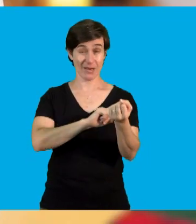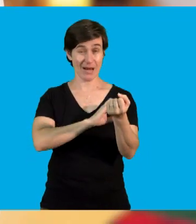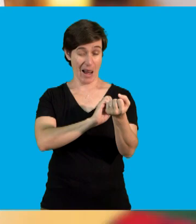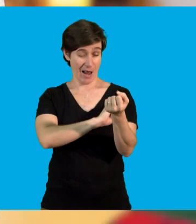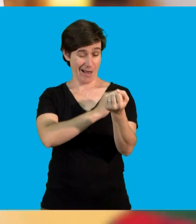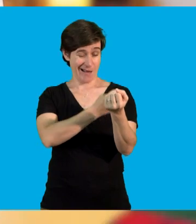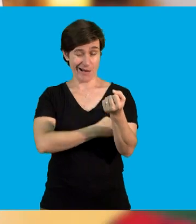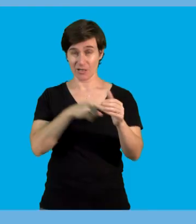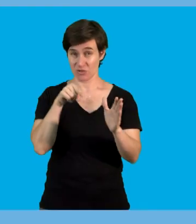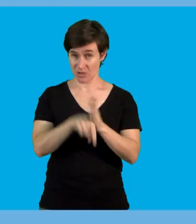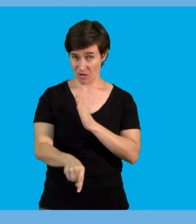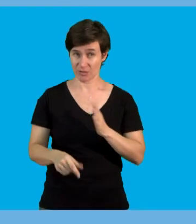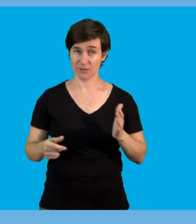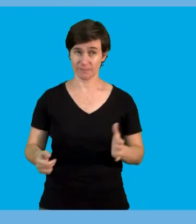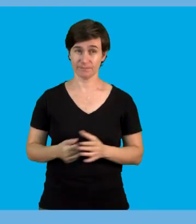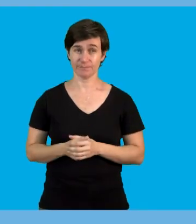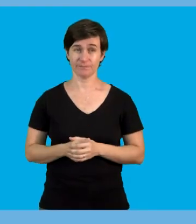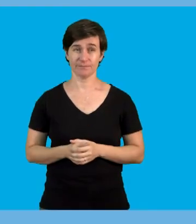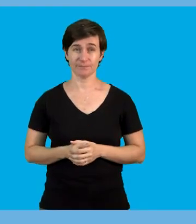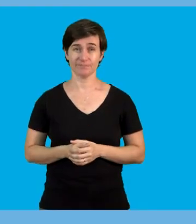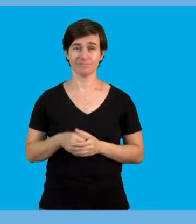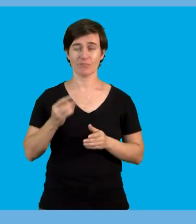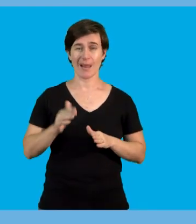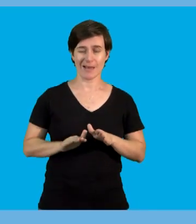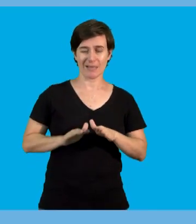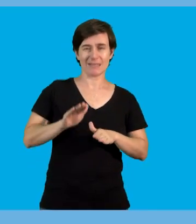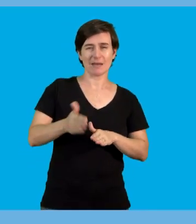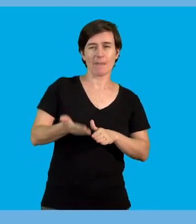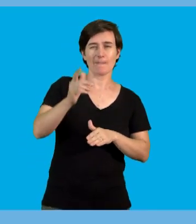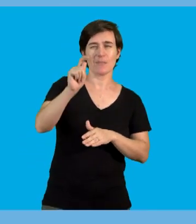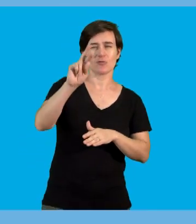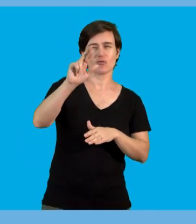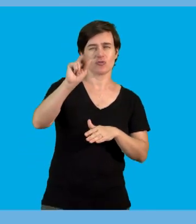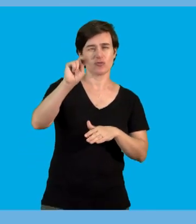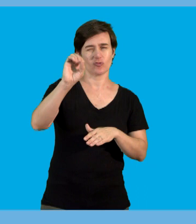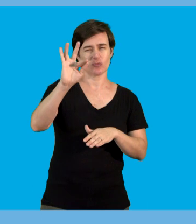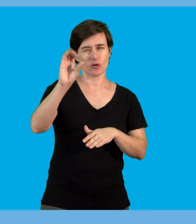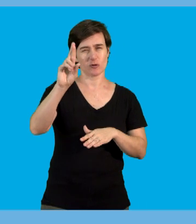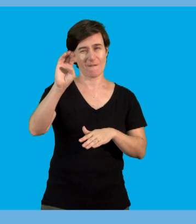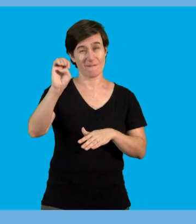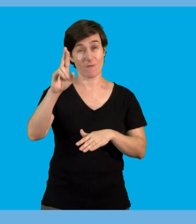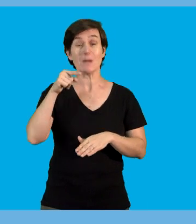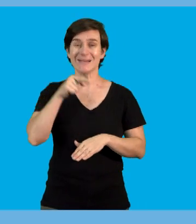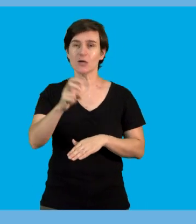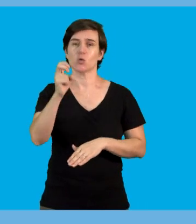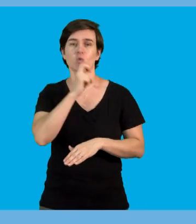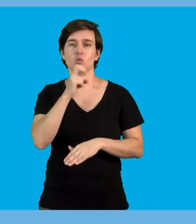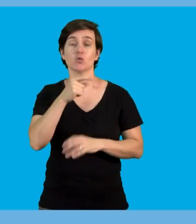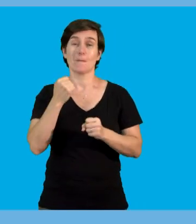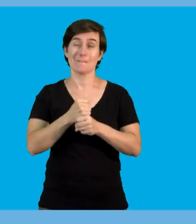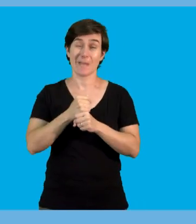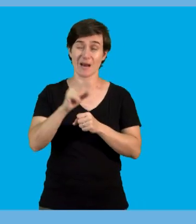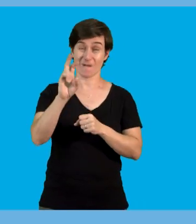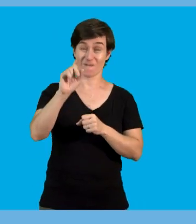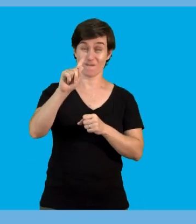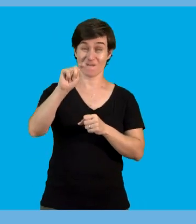loss at high current strength, step-up transformers are used at power stations to increase the voltage to